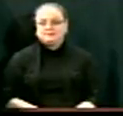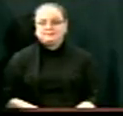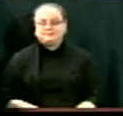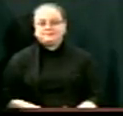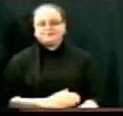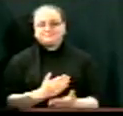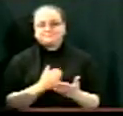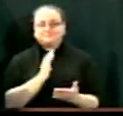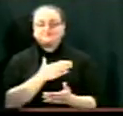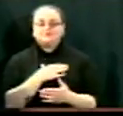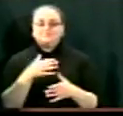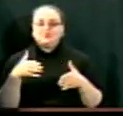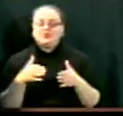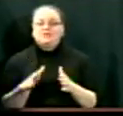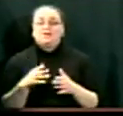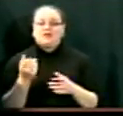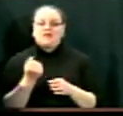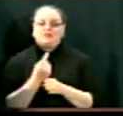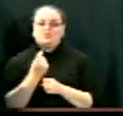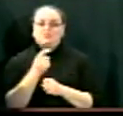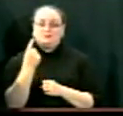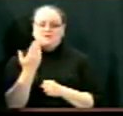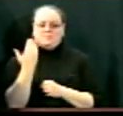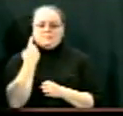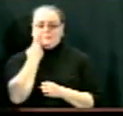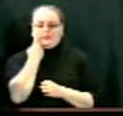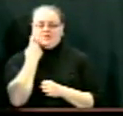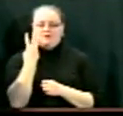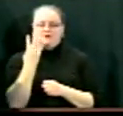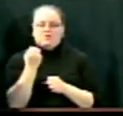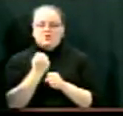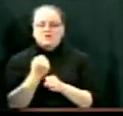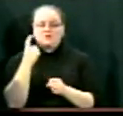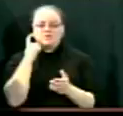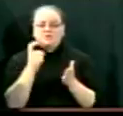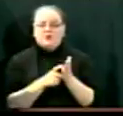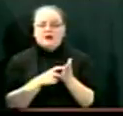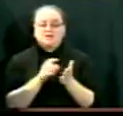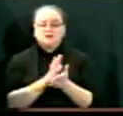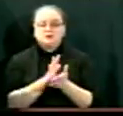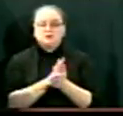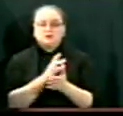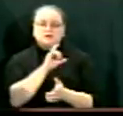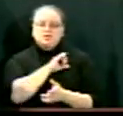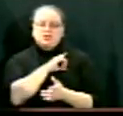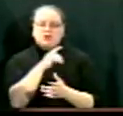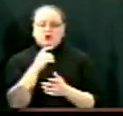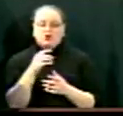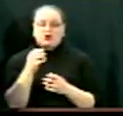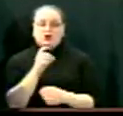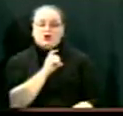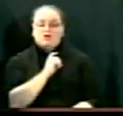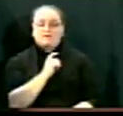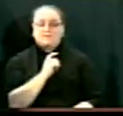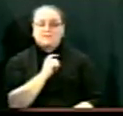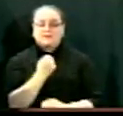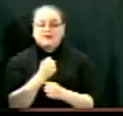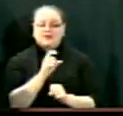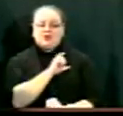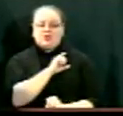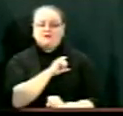our strategy is every year for the last 4 years, we have recognized a school security officer of the year. And so our first 2 years,